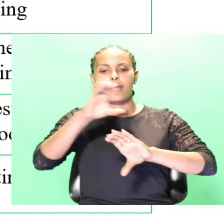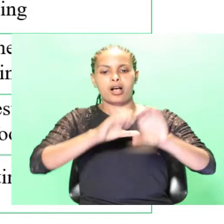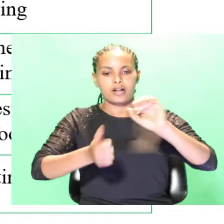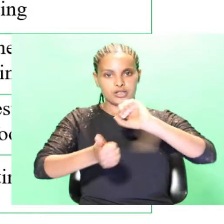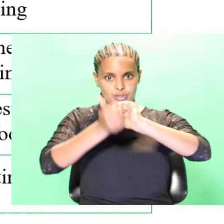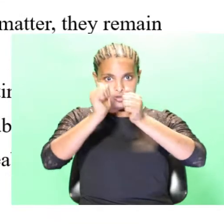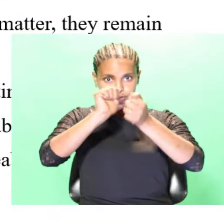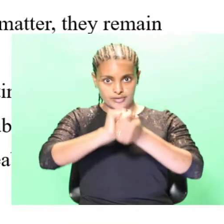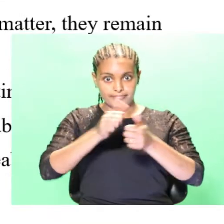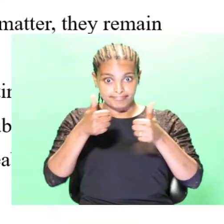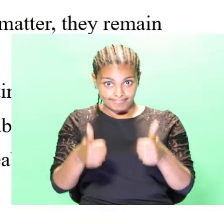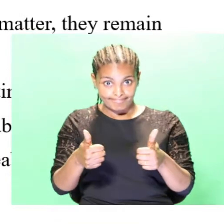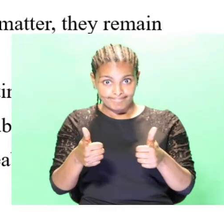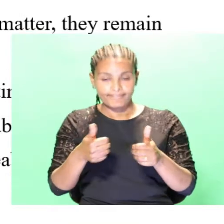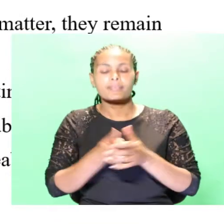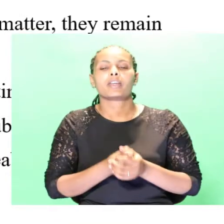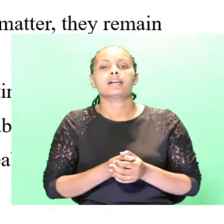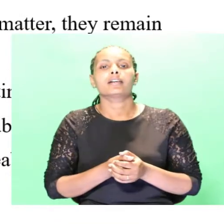changes.